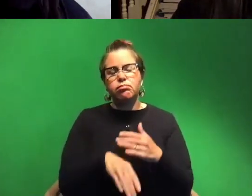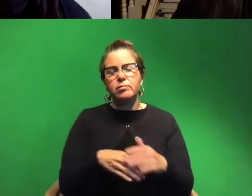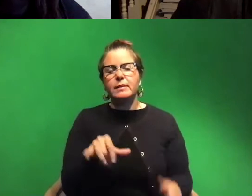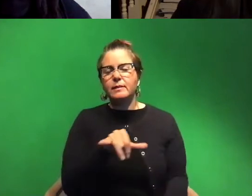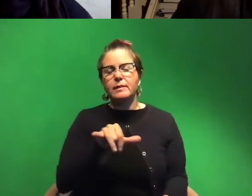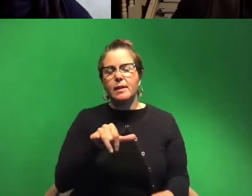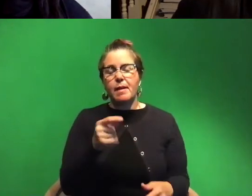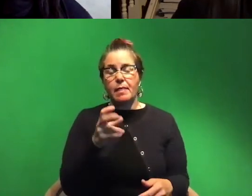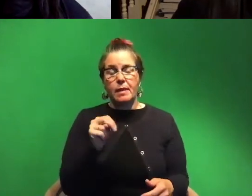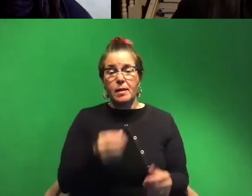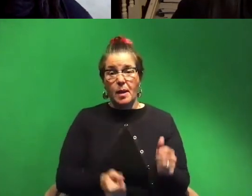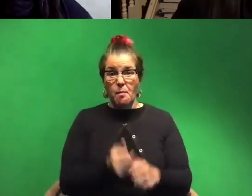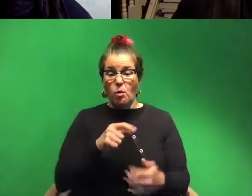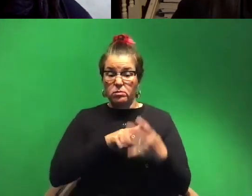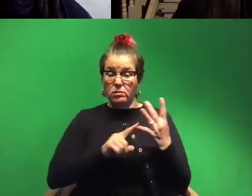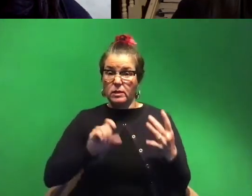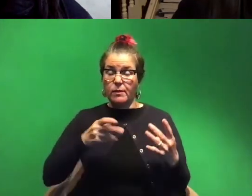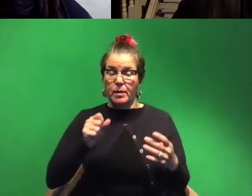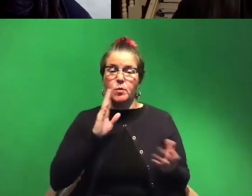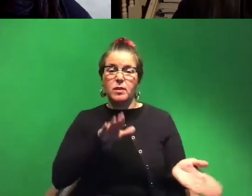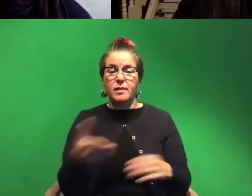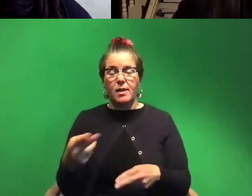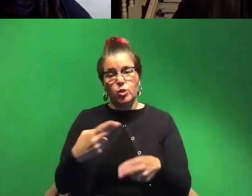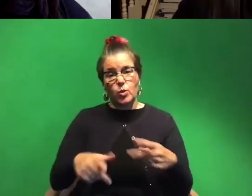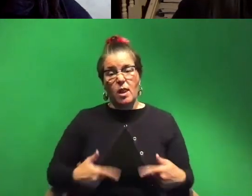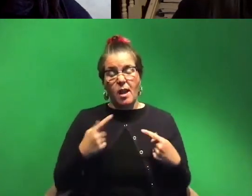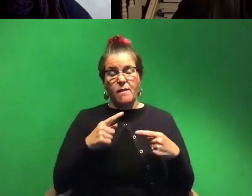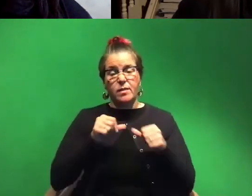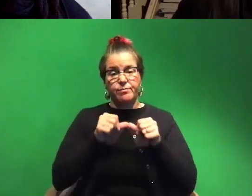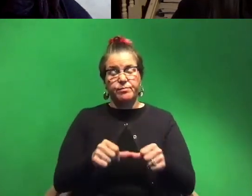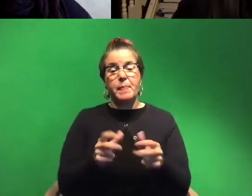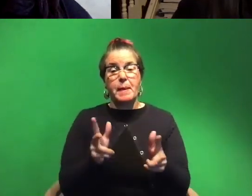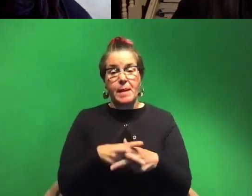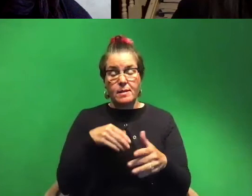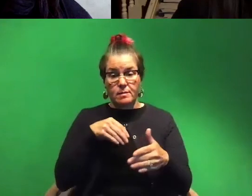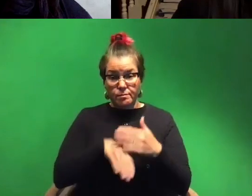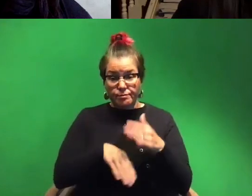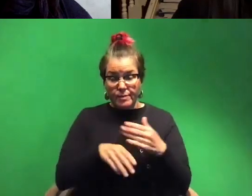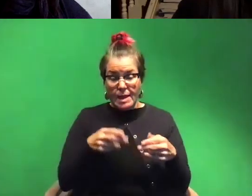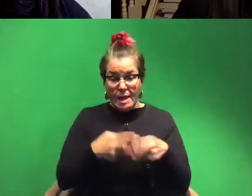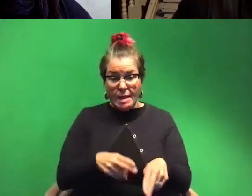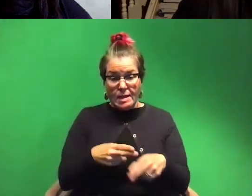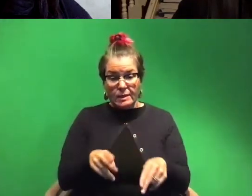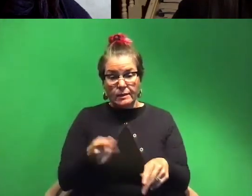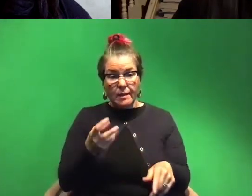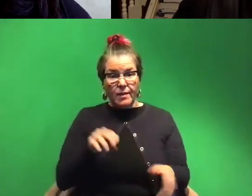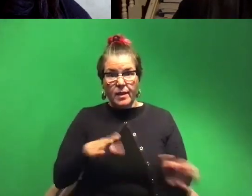die. Yep. So that's the short lifespan, is they mate, they lay their eggs, and then they